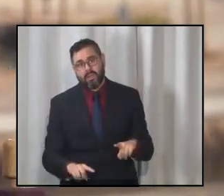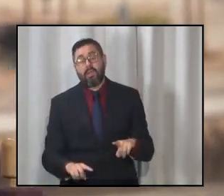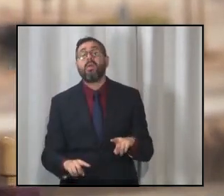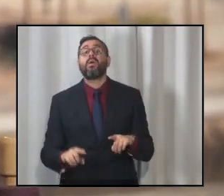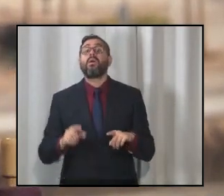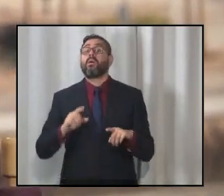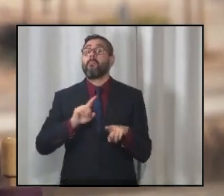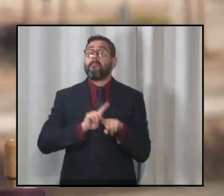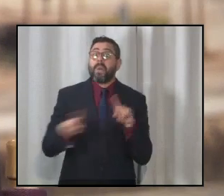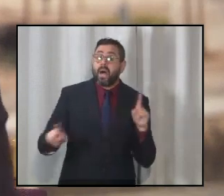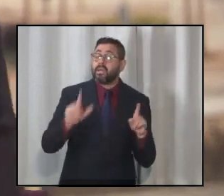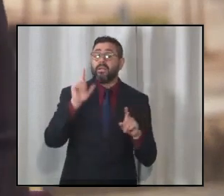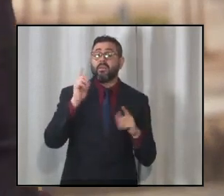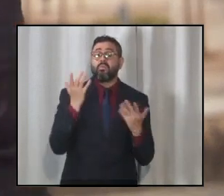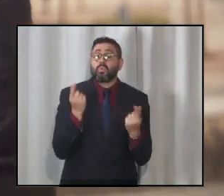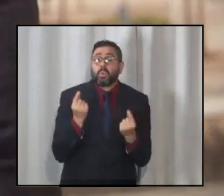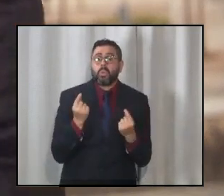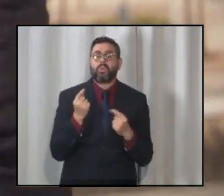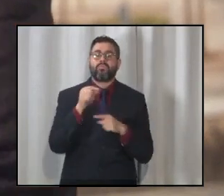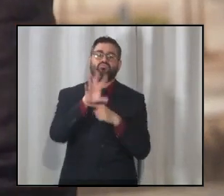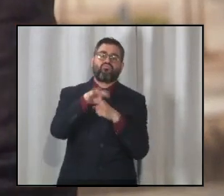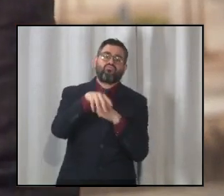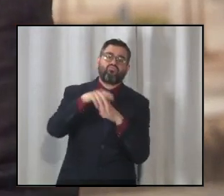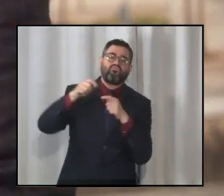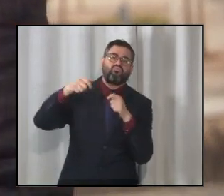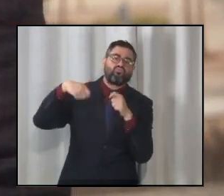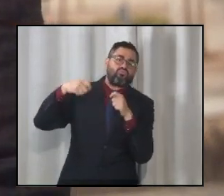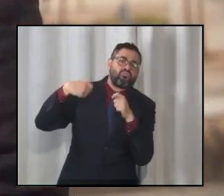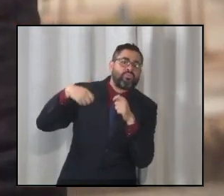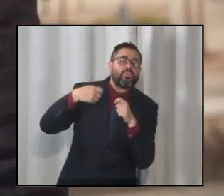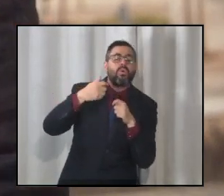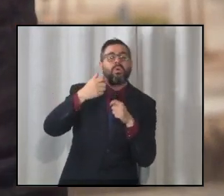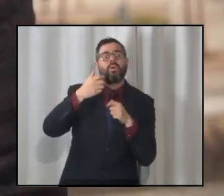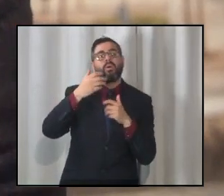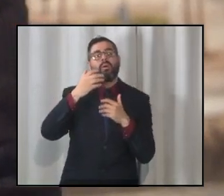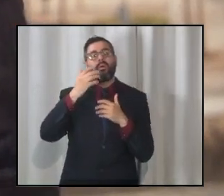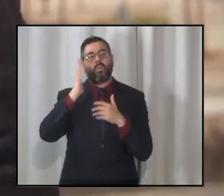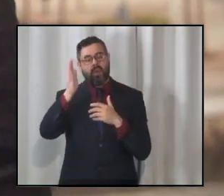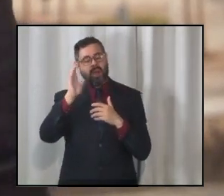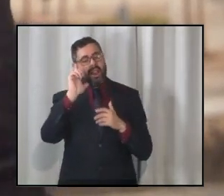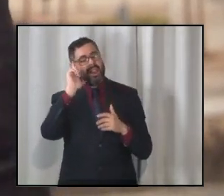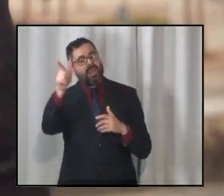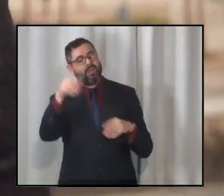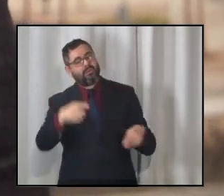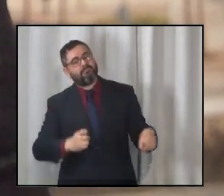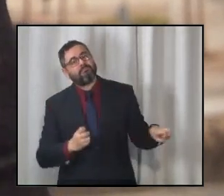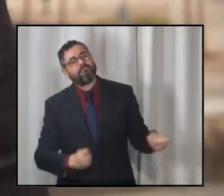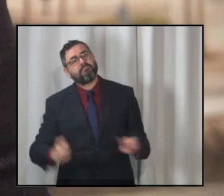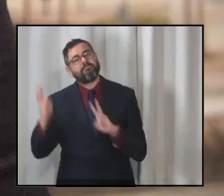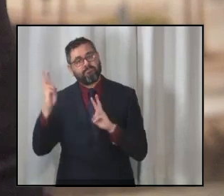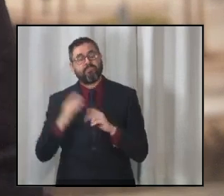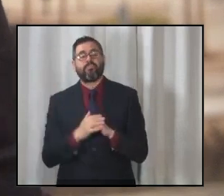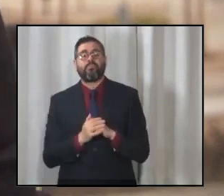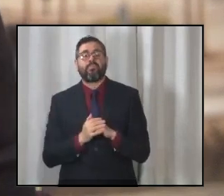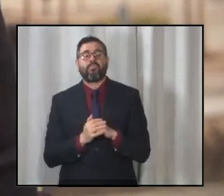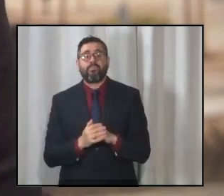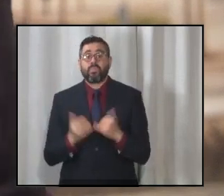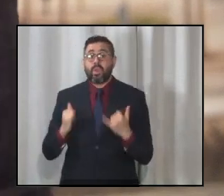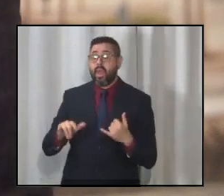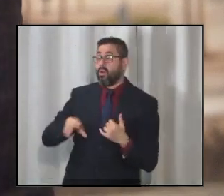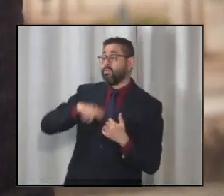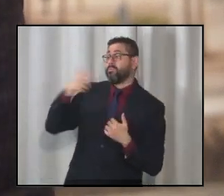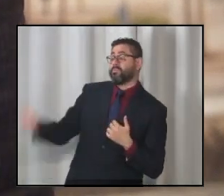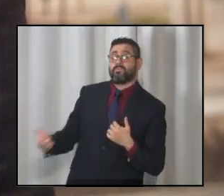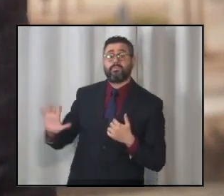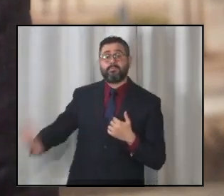to record the interpretation and provide it on our social media channels today. So now we'll shift to our Khmer